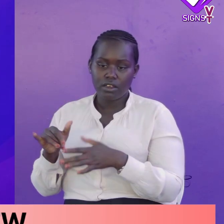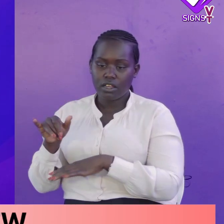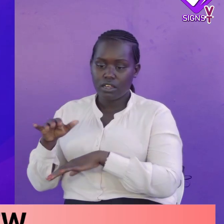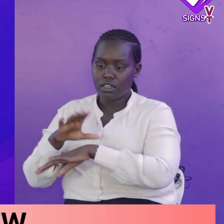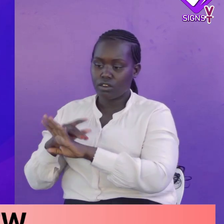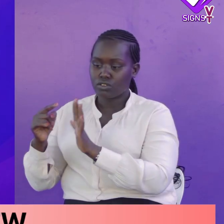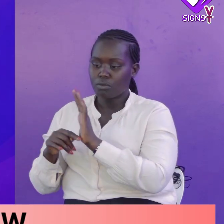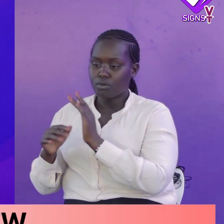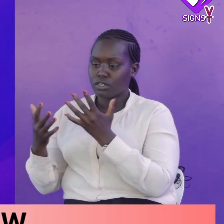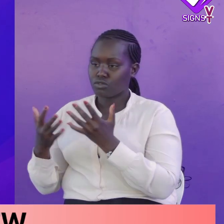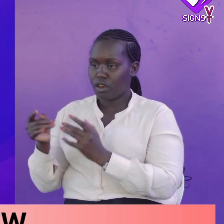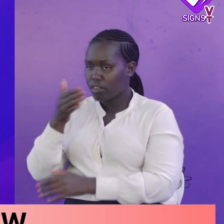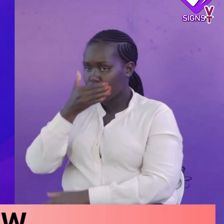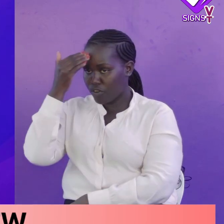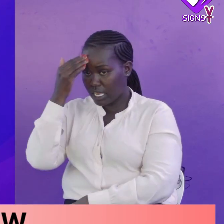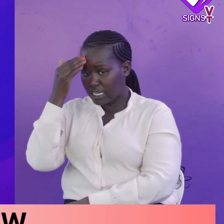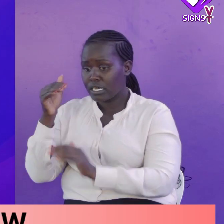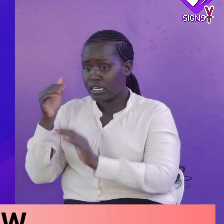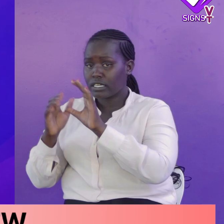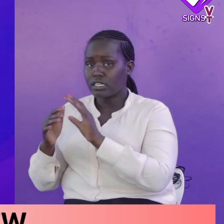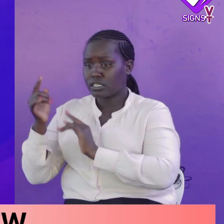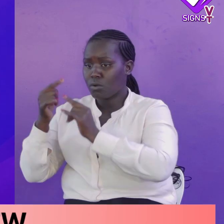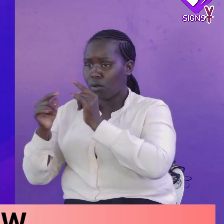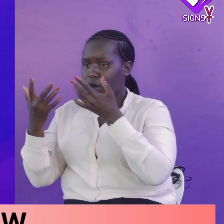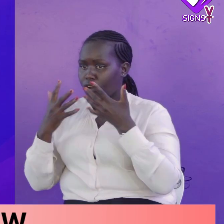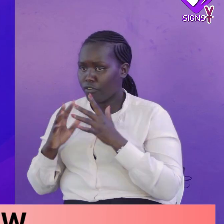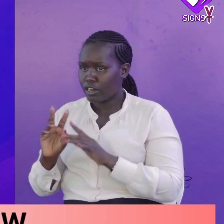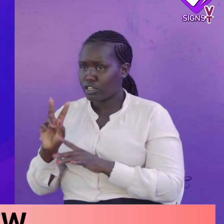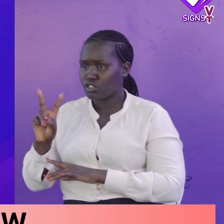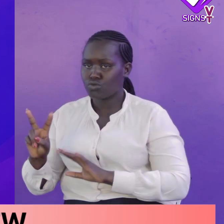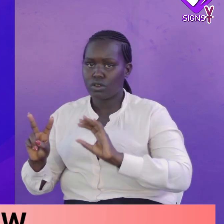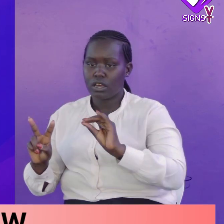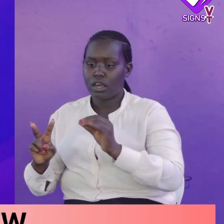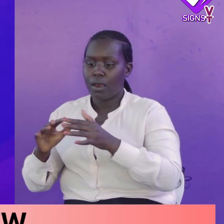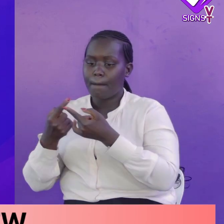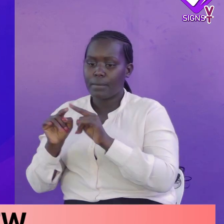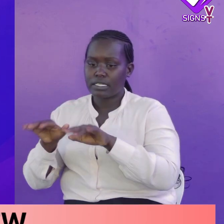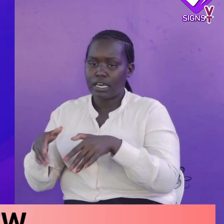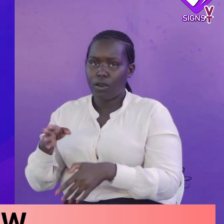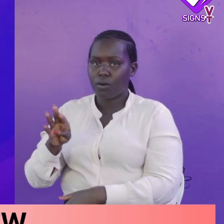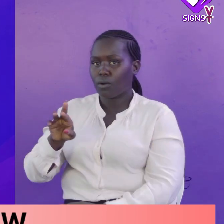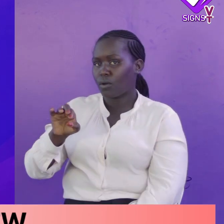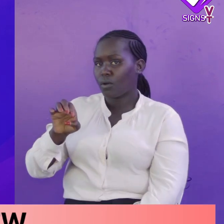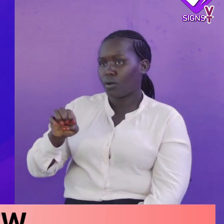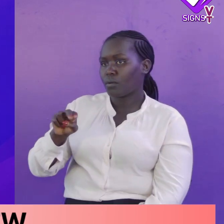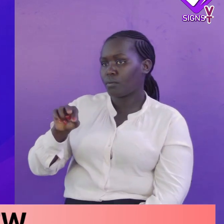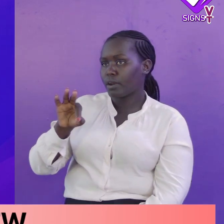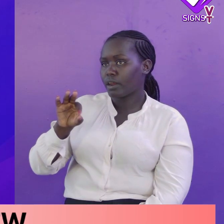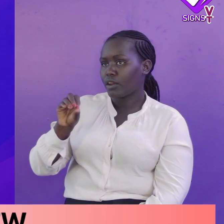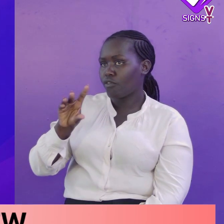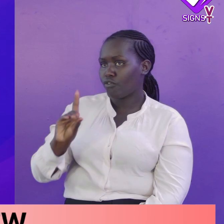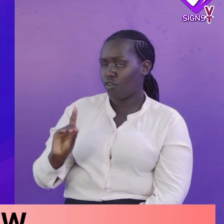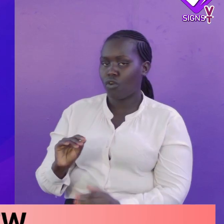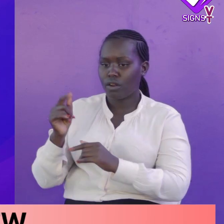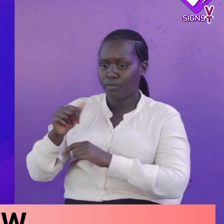they forget themselves. Yeah. Chelsea are winning already 2-0. And how Brentford resurrected and came to equalize